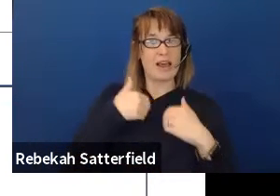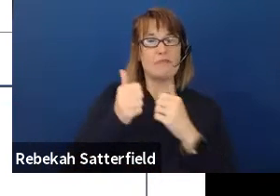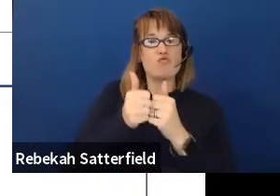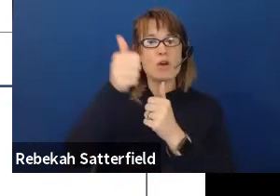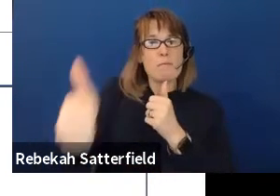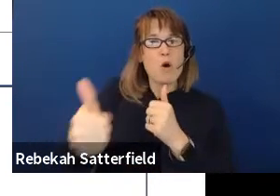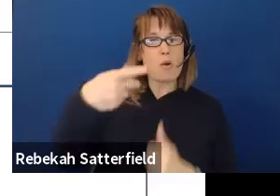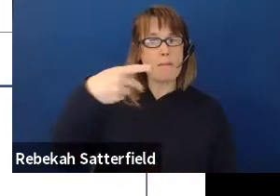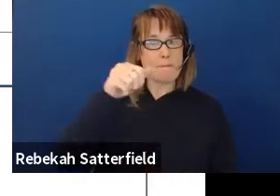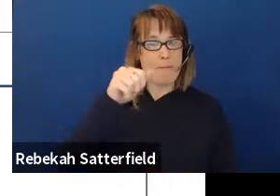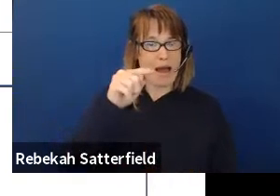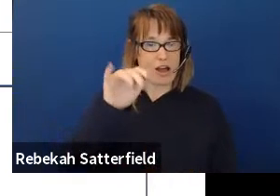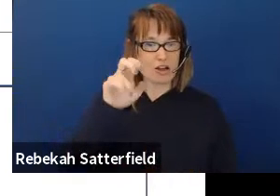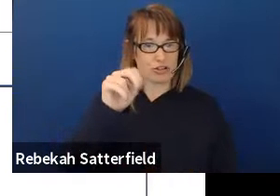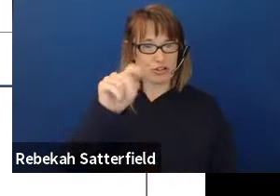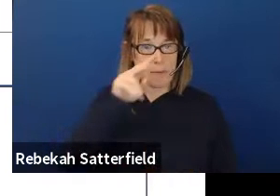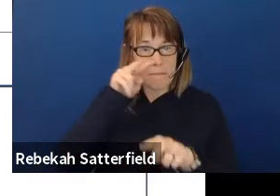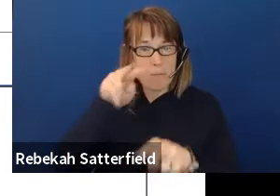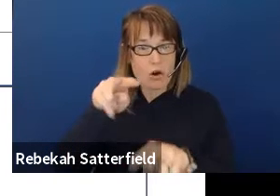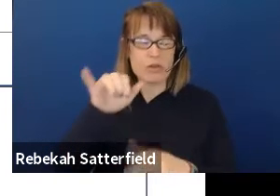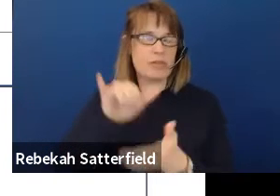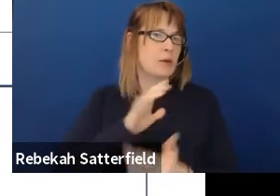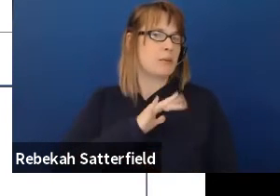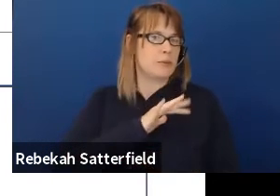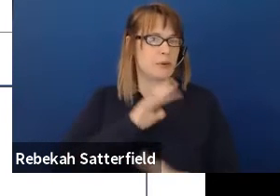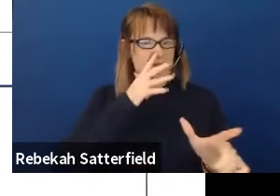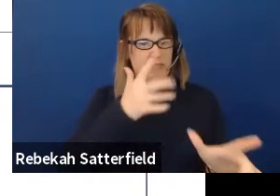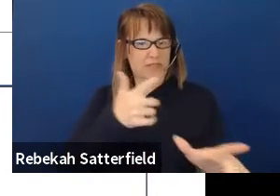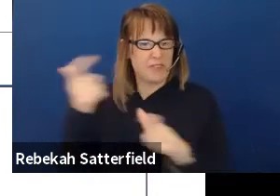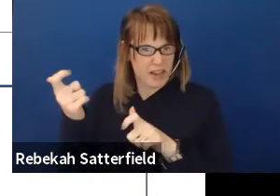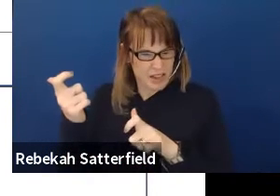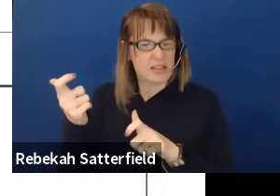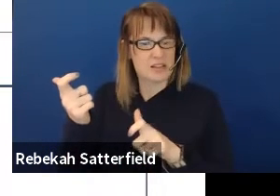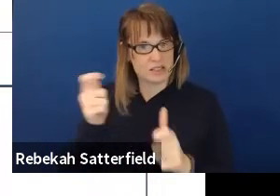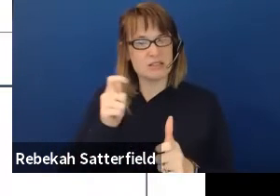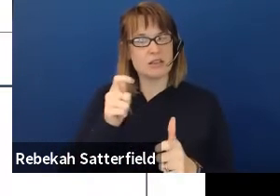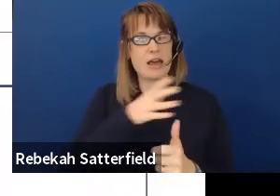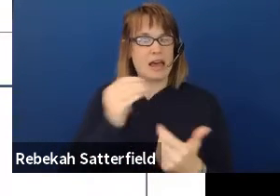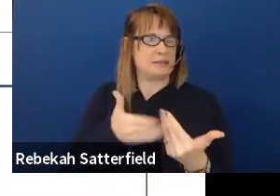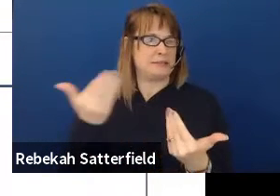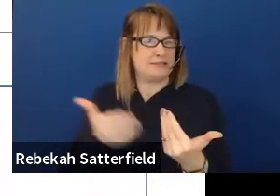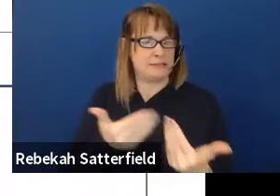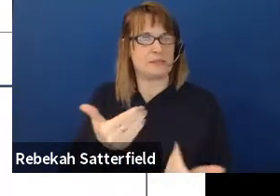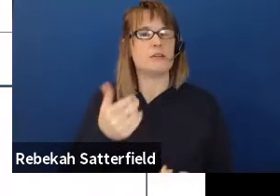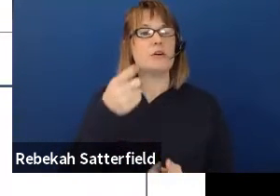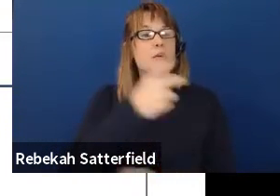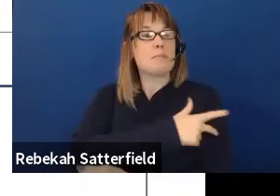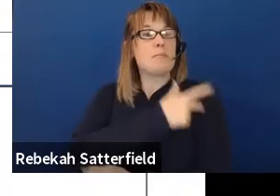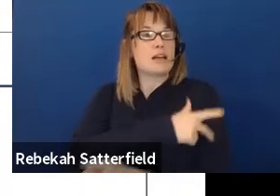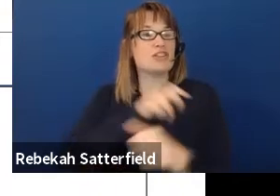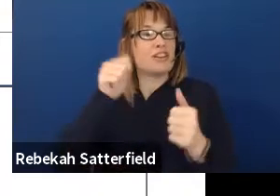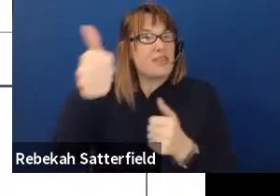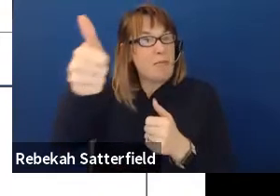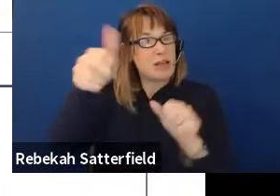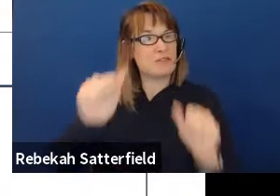the fastest and easiest remote patient monitoring solution to implement. With Cinzy, your patients can